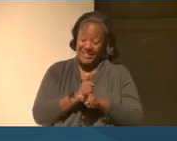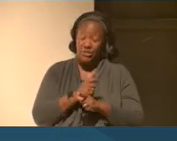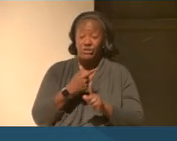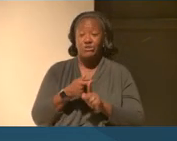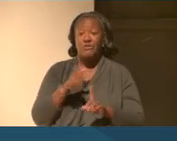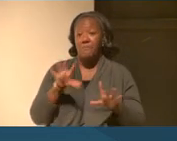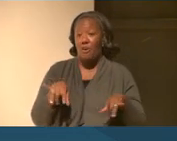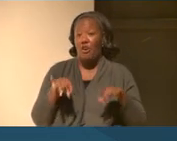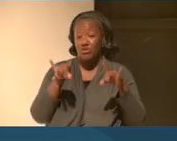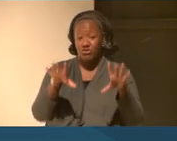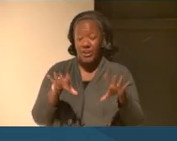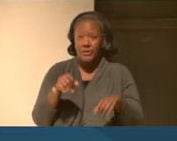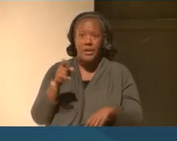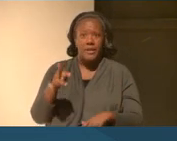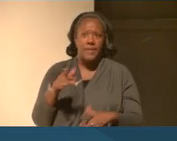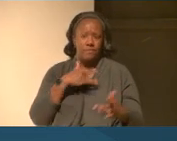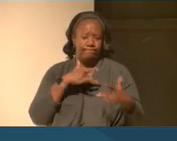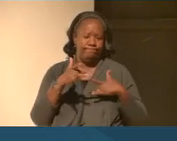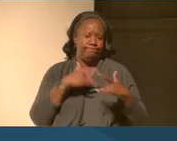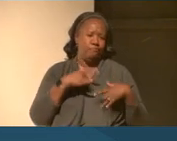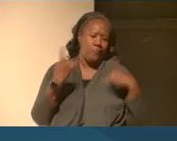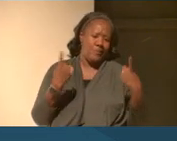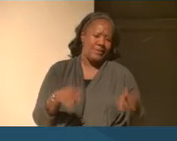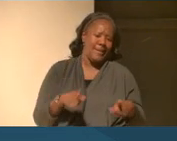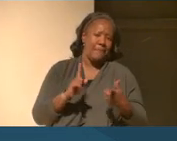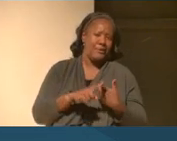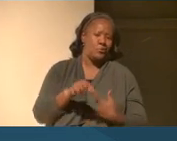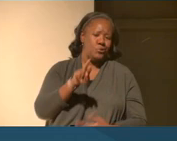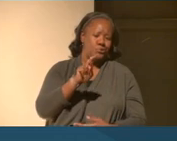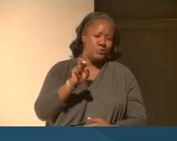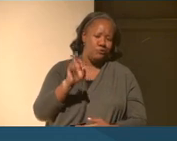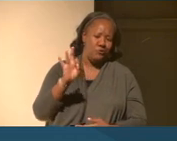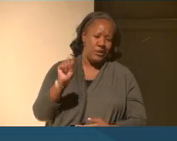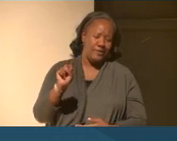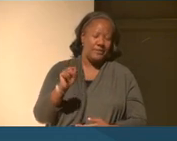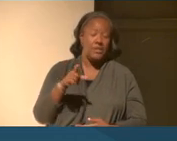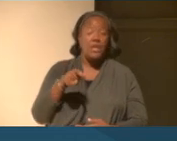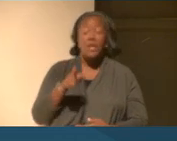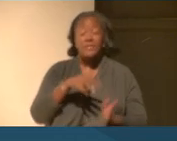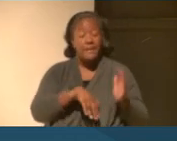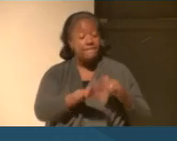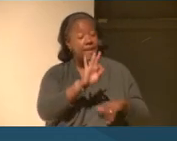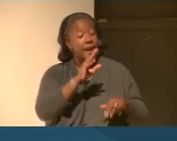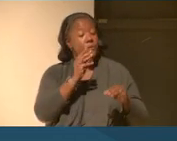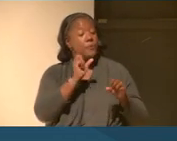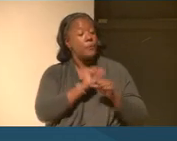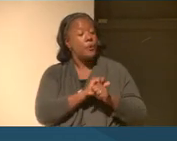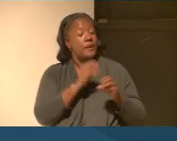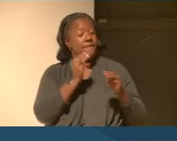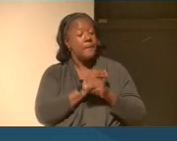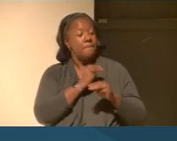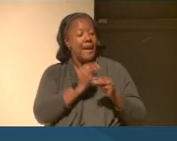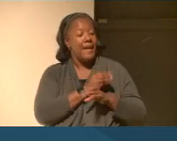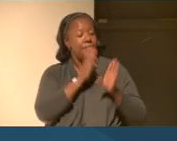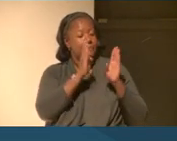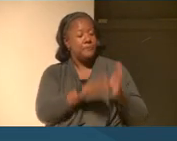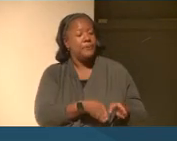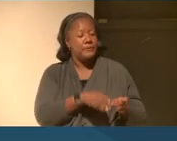about what was happening to corals. And then they discovered the work of the mathematician at Cornell University, who showed